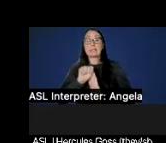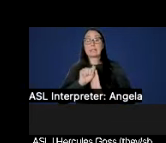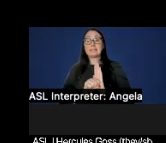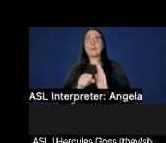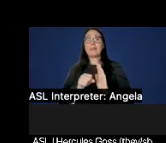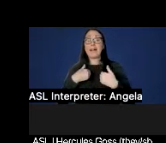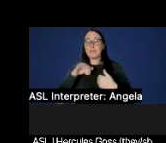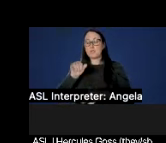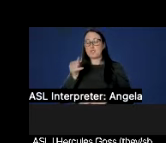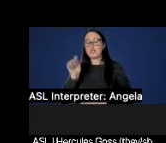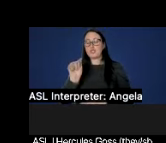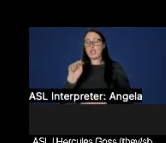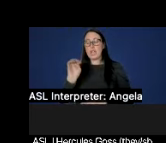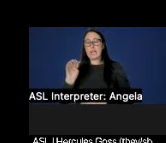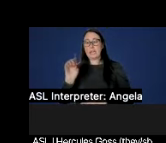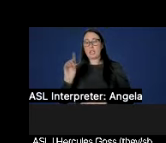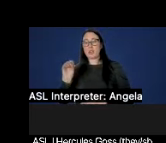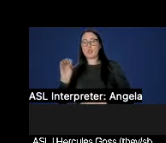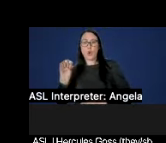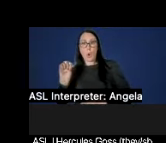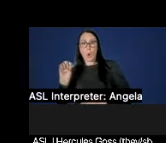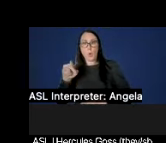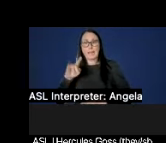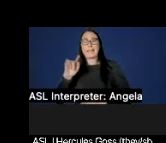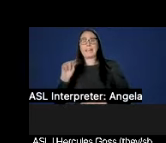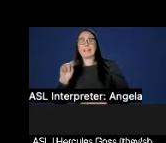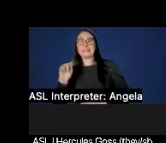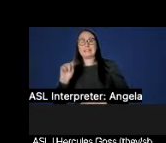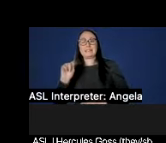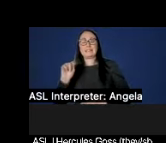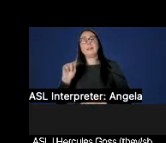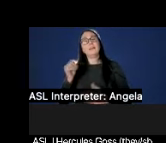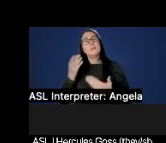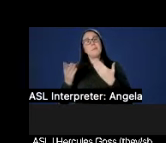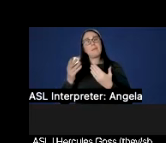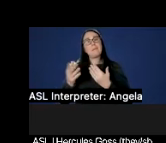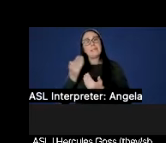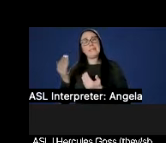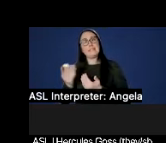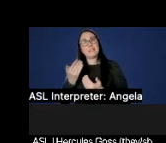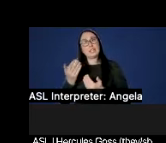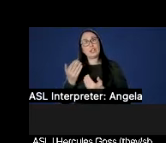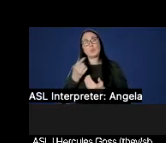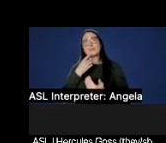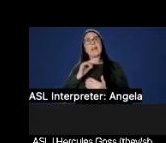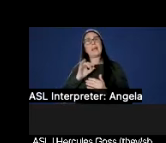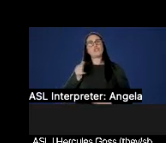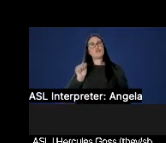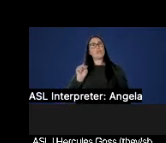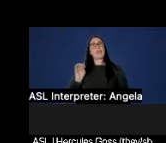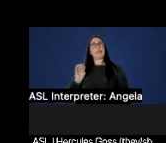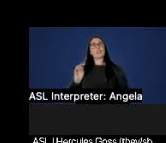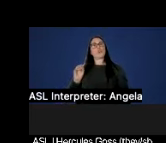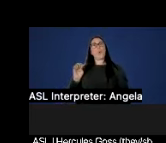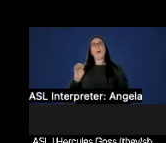it might be like a lower barrier to have a kit done as Jane Doe, and then to come back in, say, a week or two and